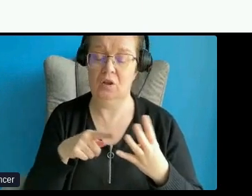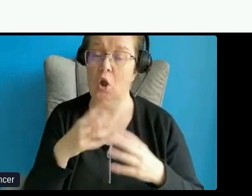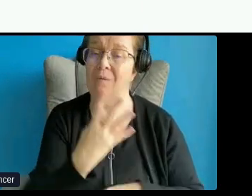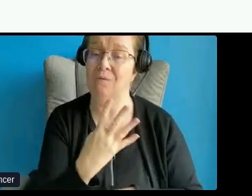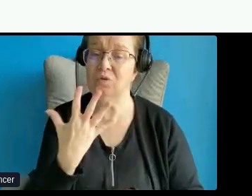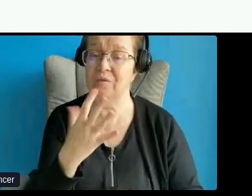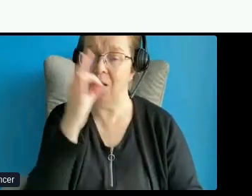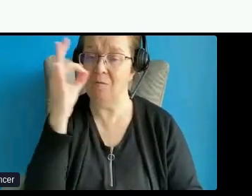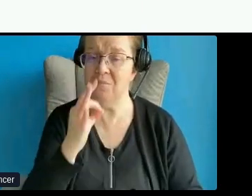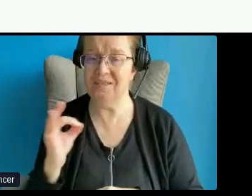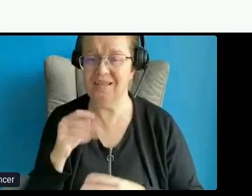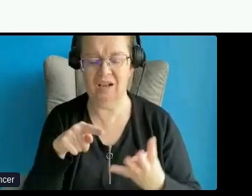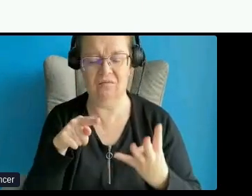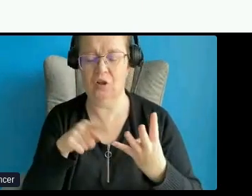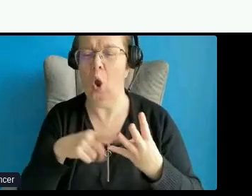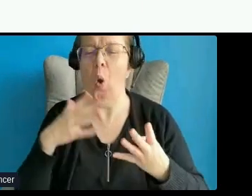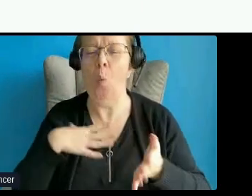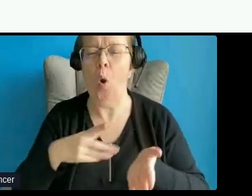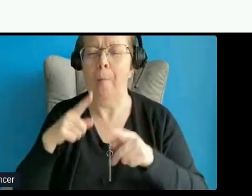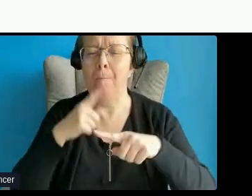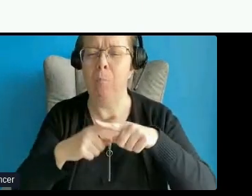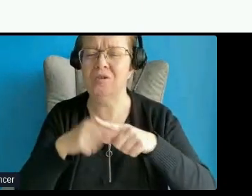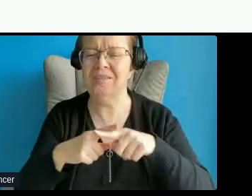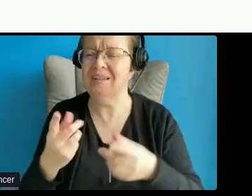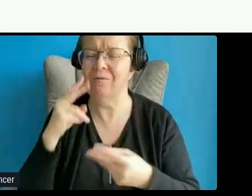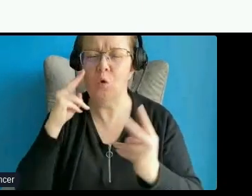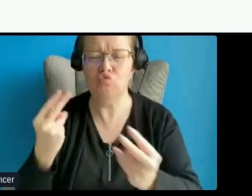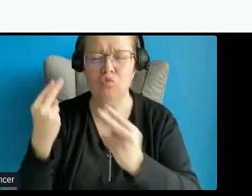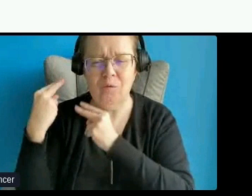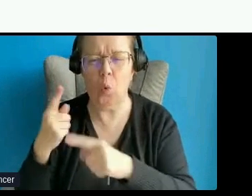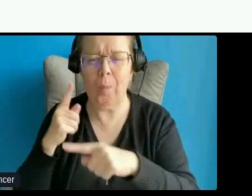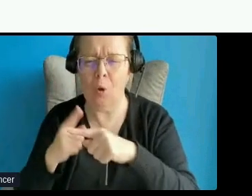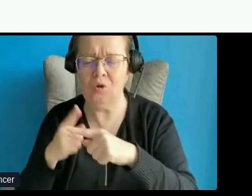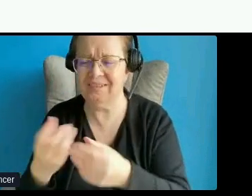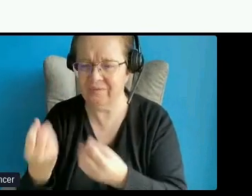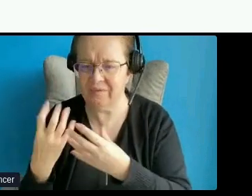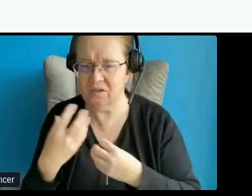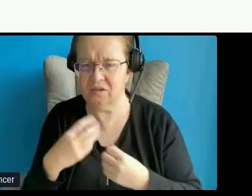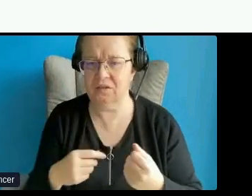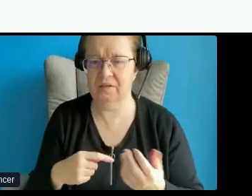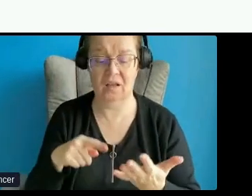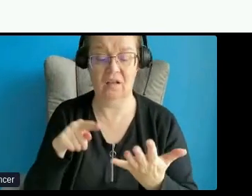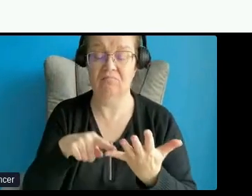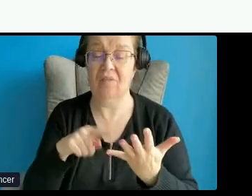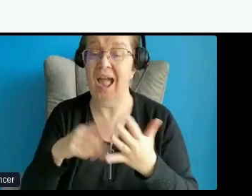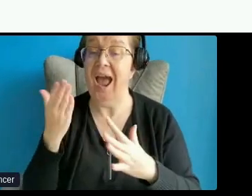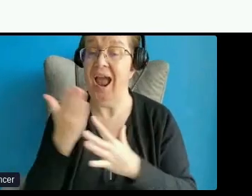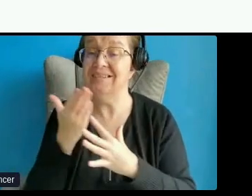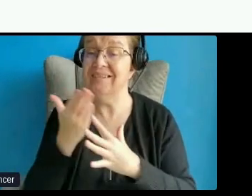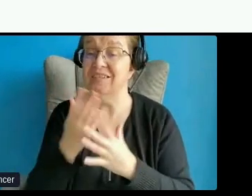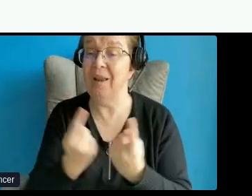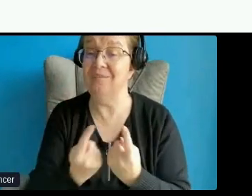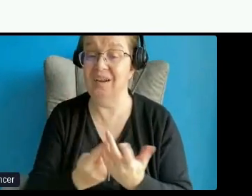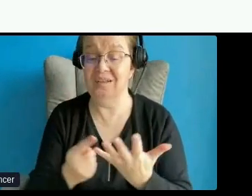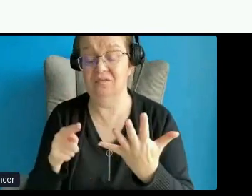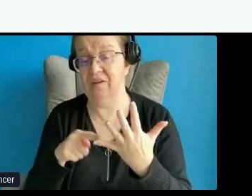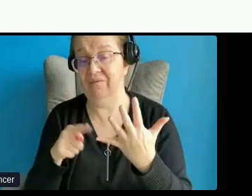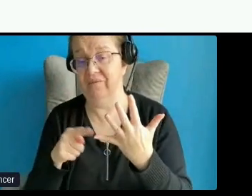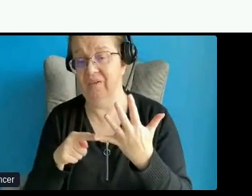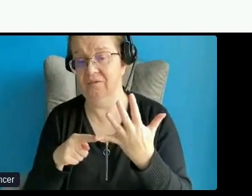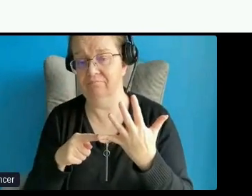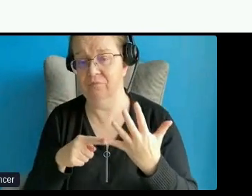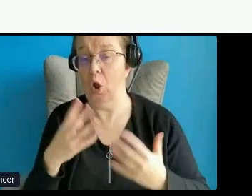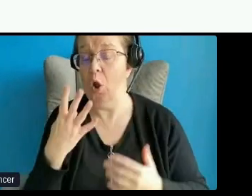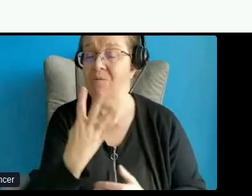45% of respondents were looking for positive recommendations and reviews, and specific accessibility features were mentioned by 43%